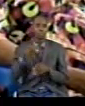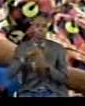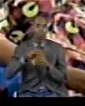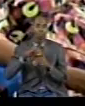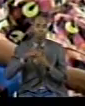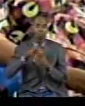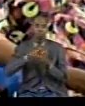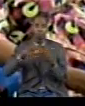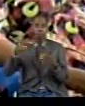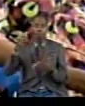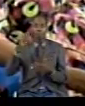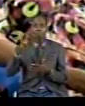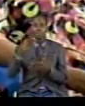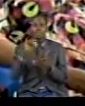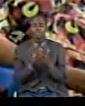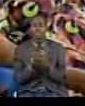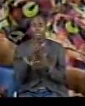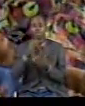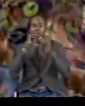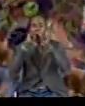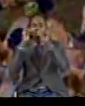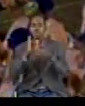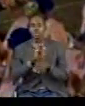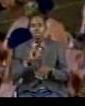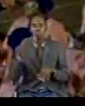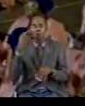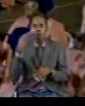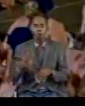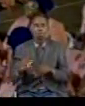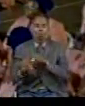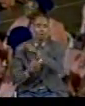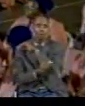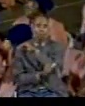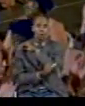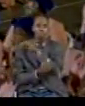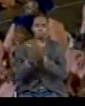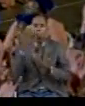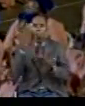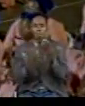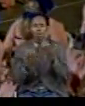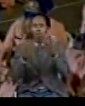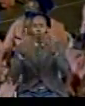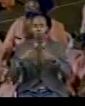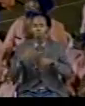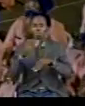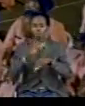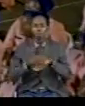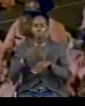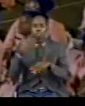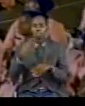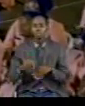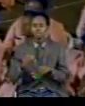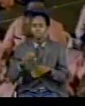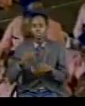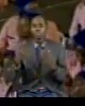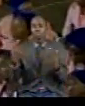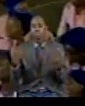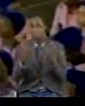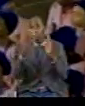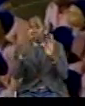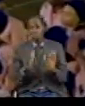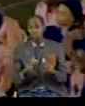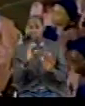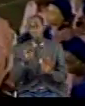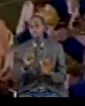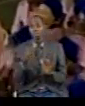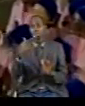of Abraham might come on the Gentiles through Jesus Christ,